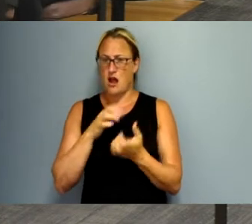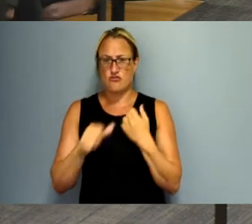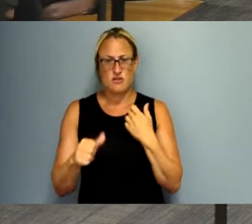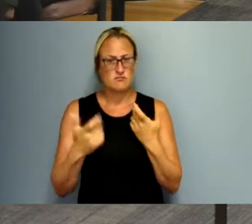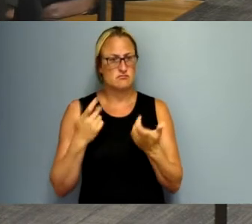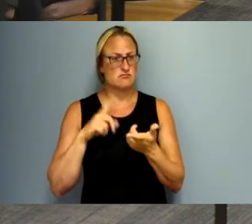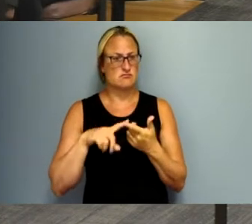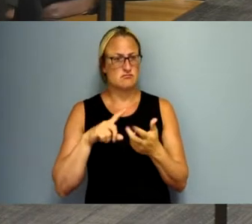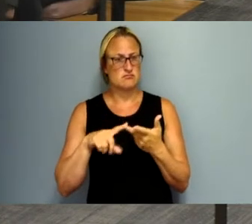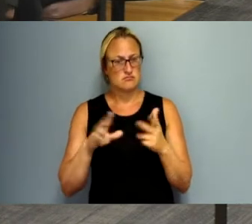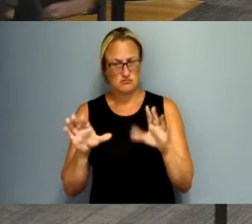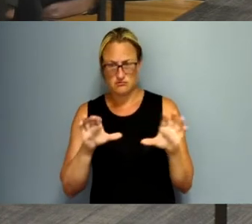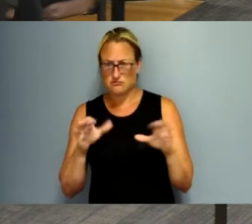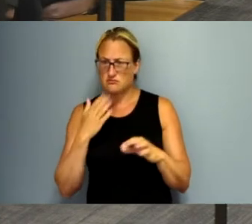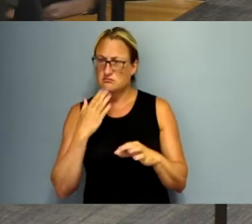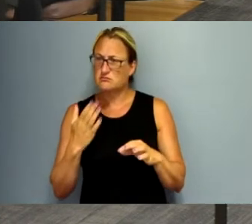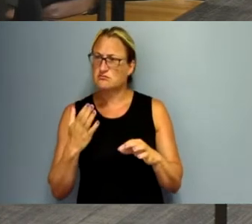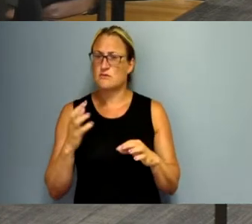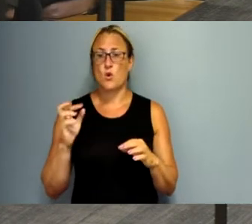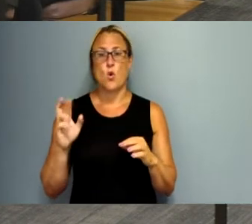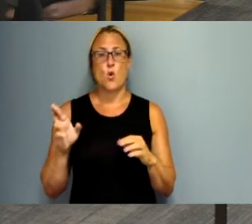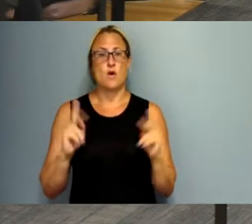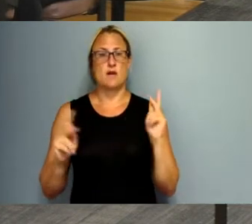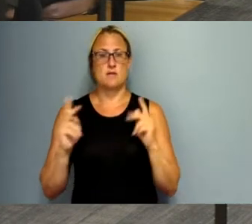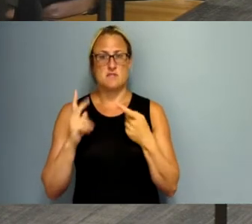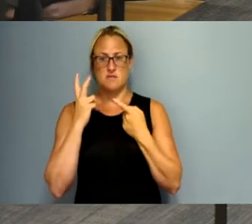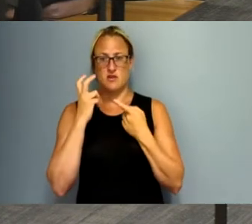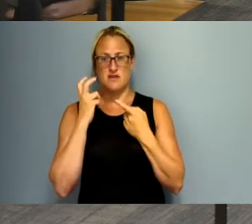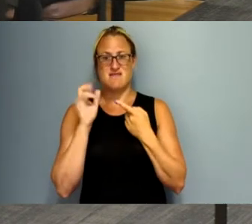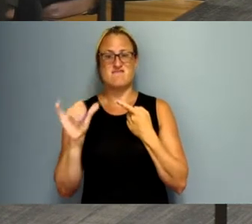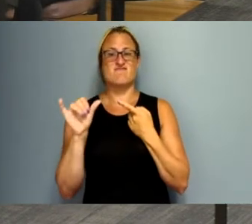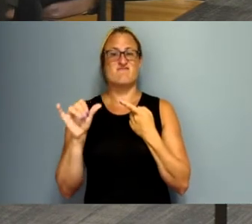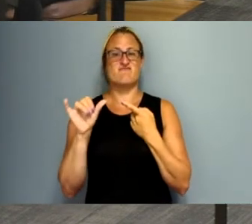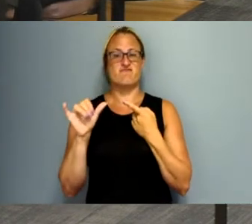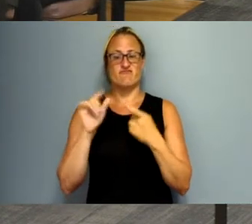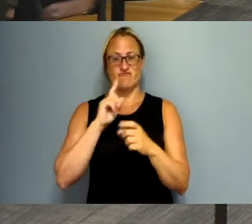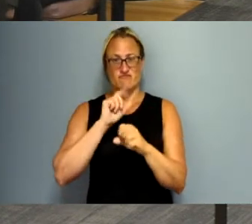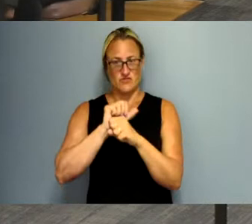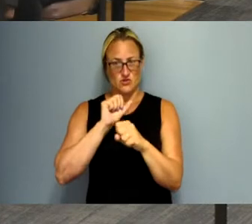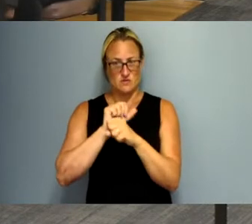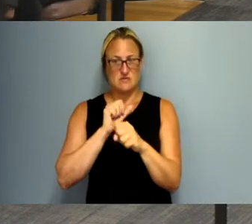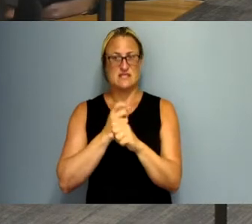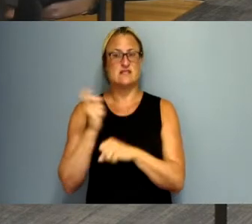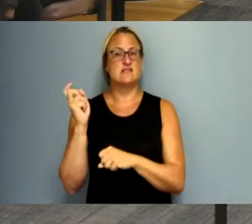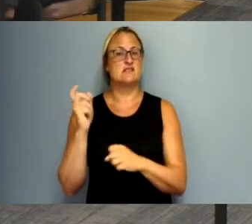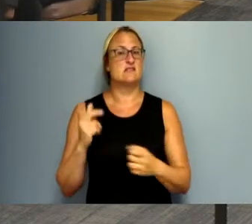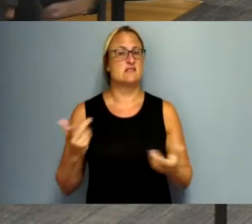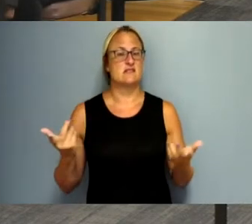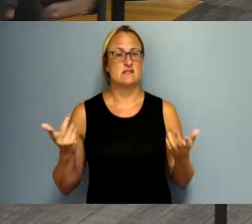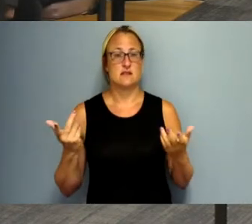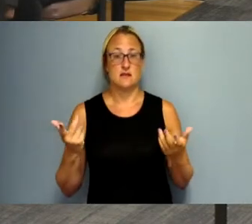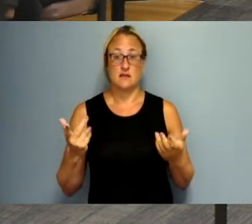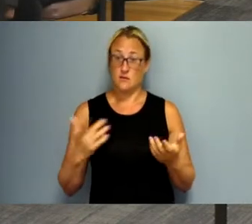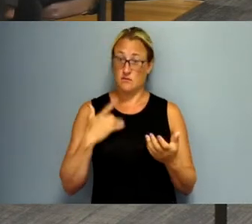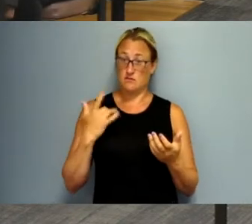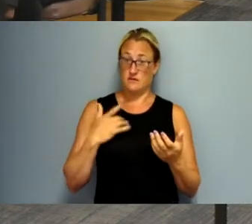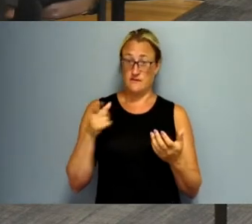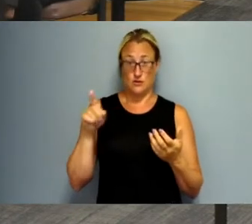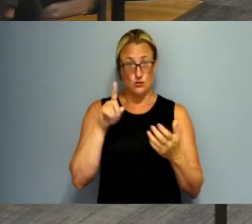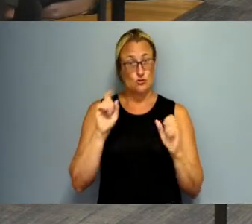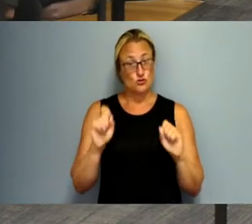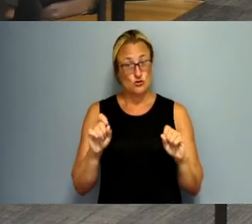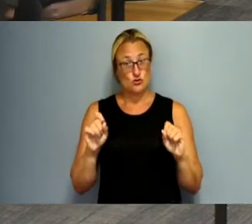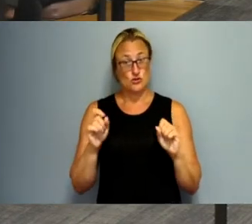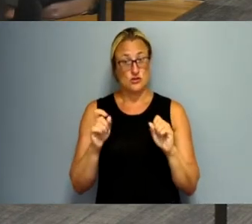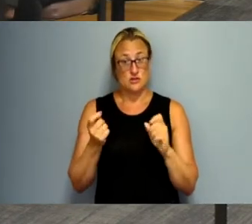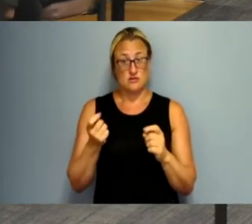going to remove the doubt of the people of the corruption and stuff? So we think you should do everything you can to remove